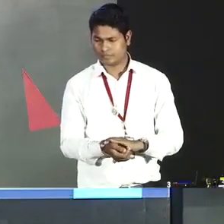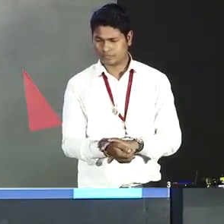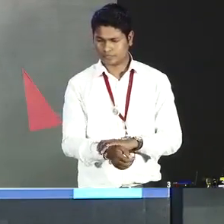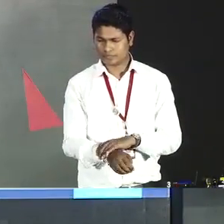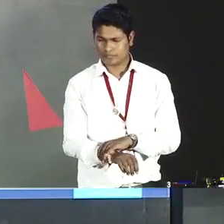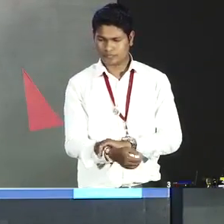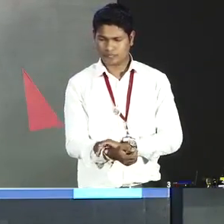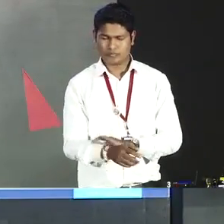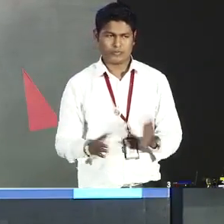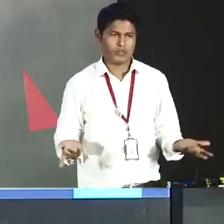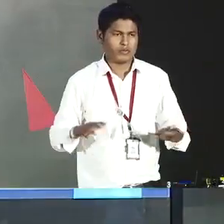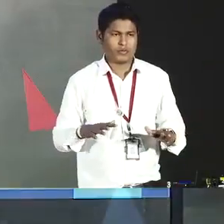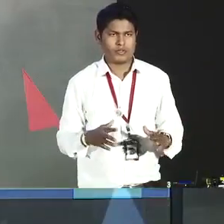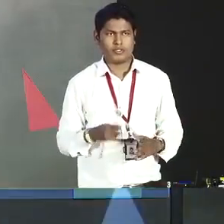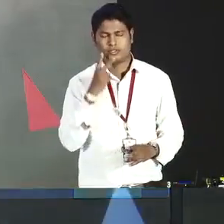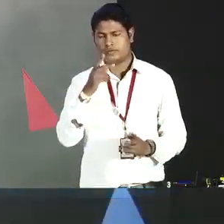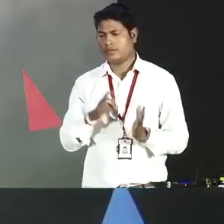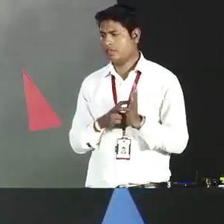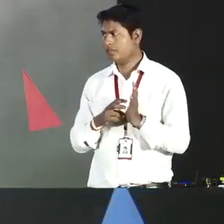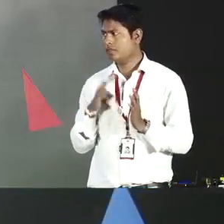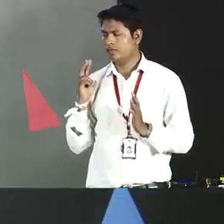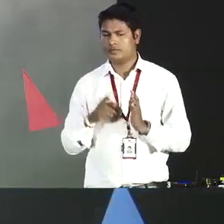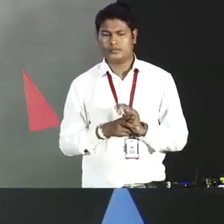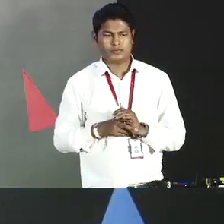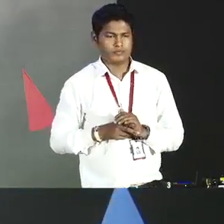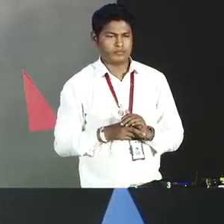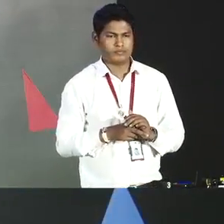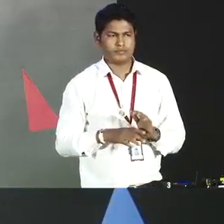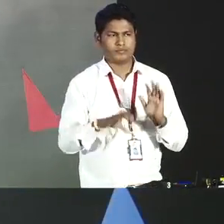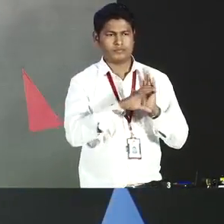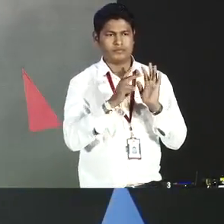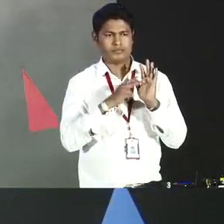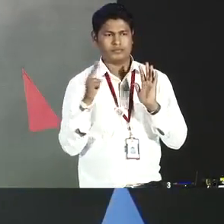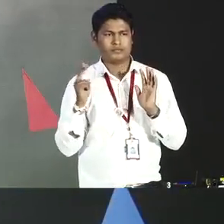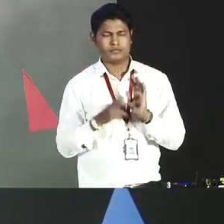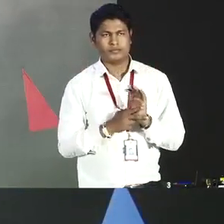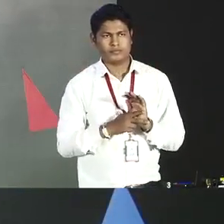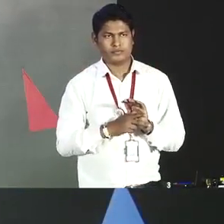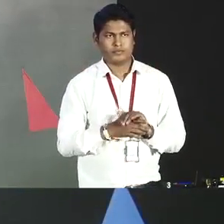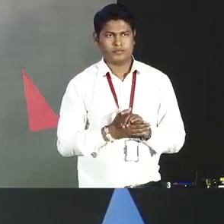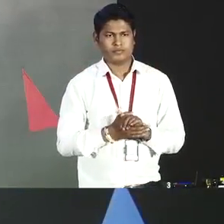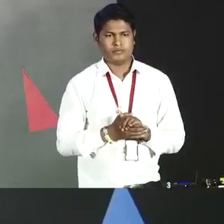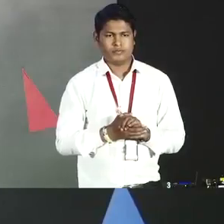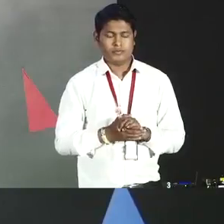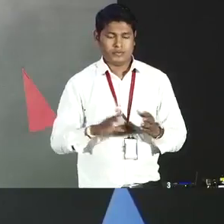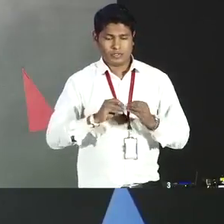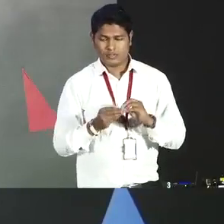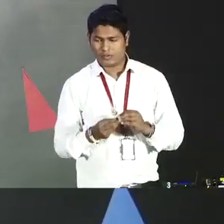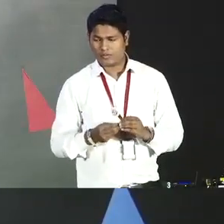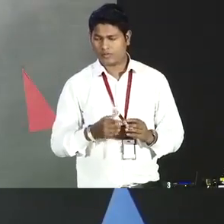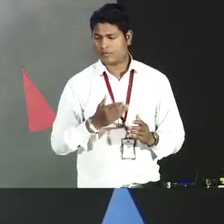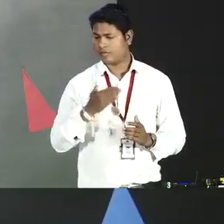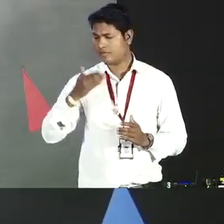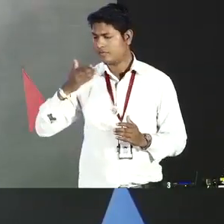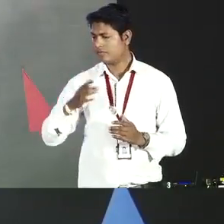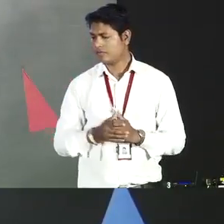So this is what a haystack looks like if you do it like we have in early autism screening. The numbers are quite small,